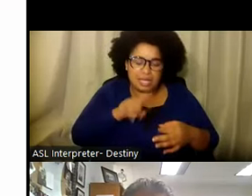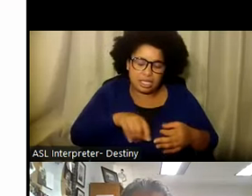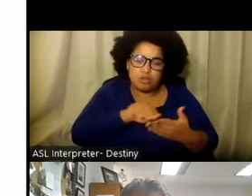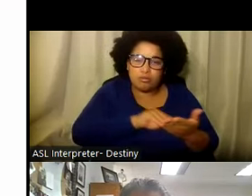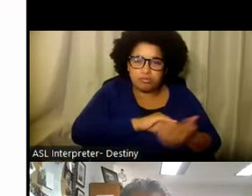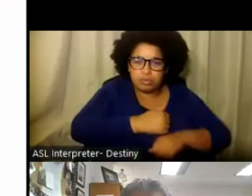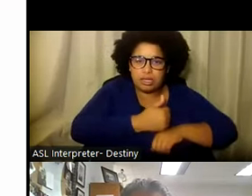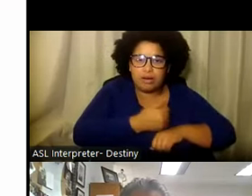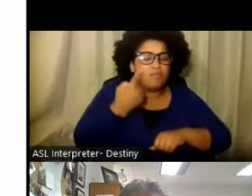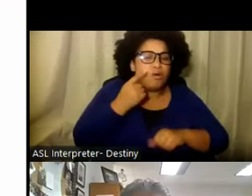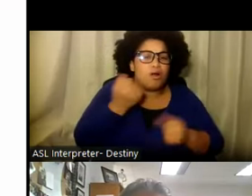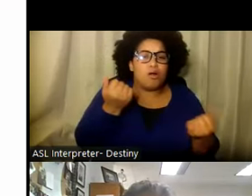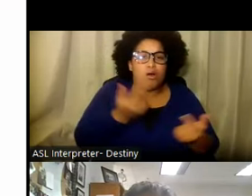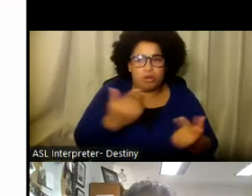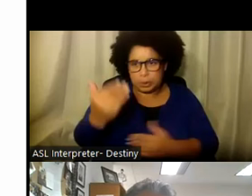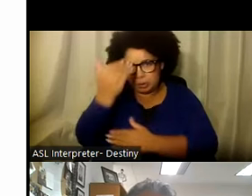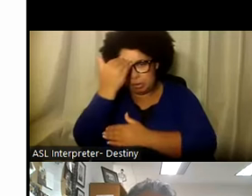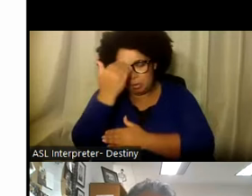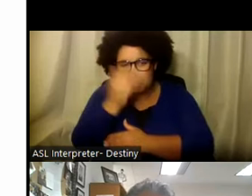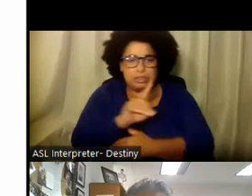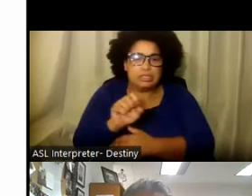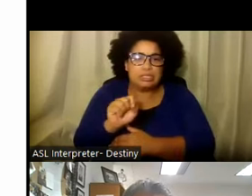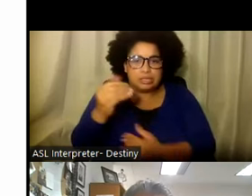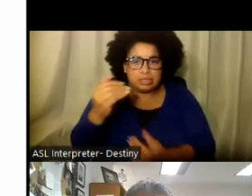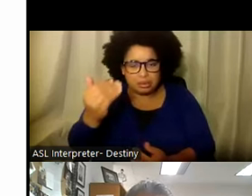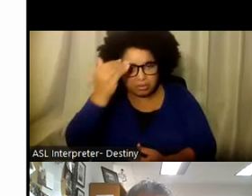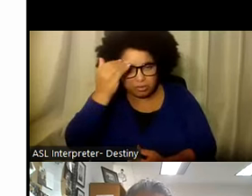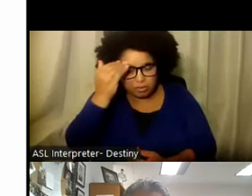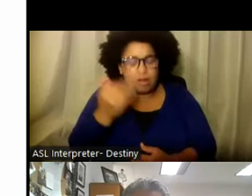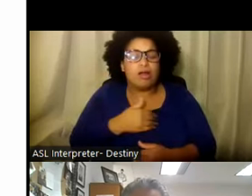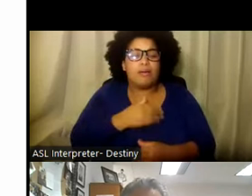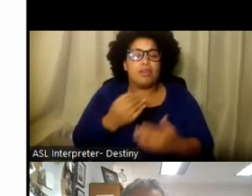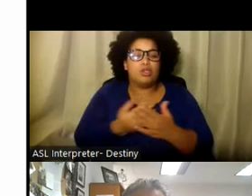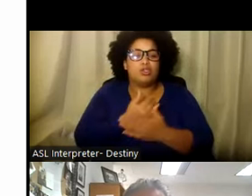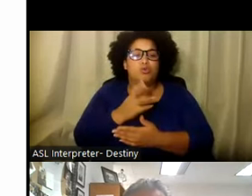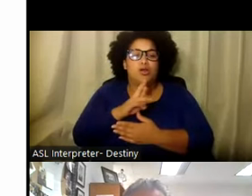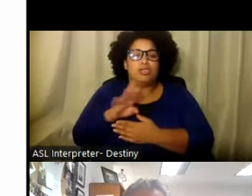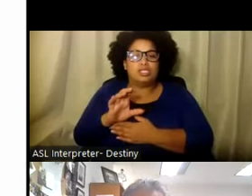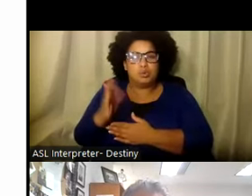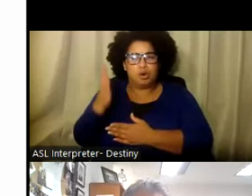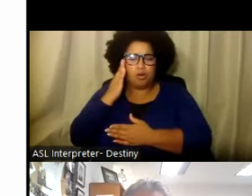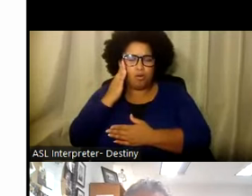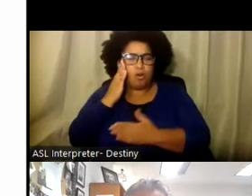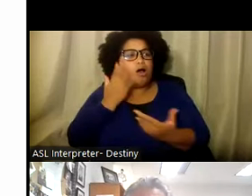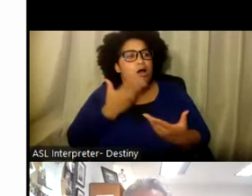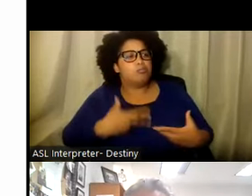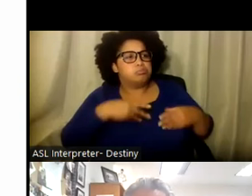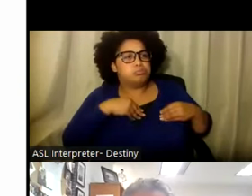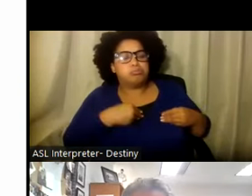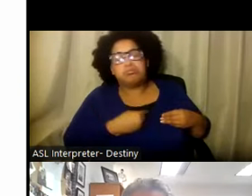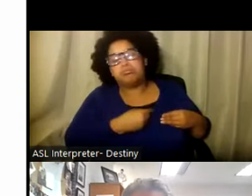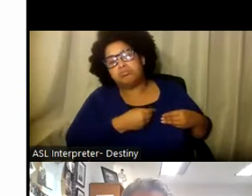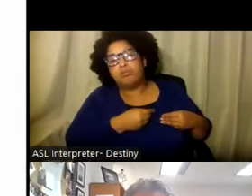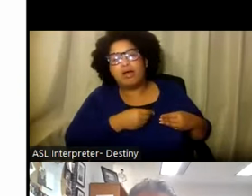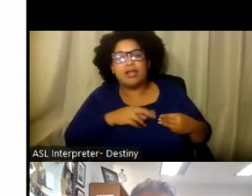so that everybody was informed, DDS was informed, and then the new regional center also would then take you on. And then there's reporting there